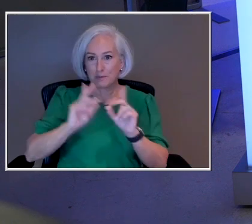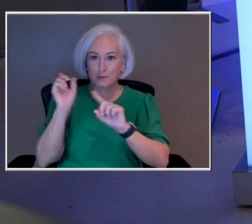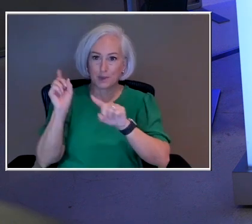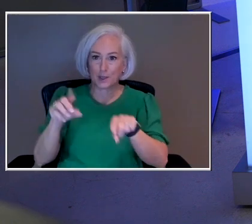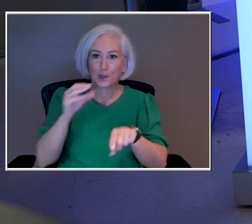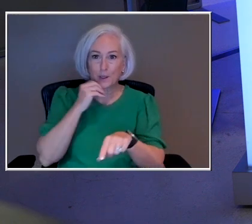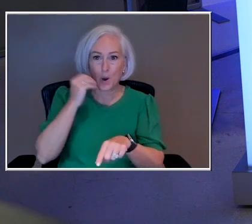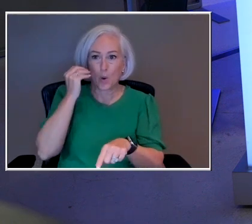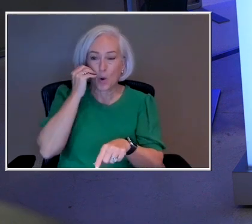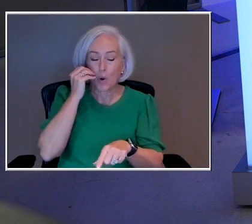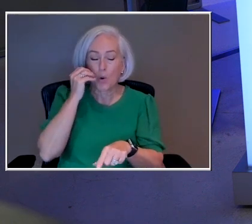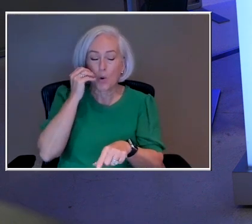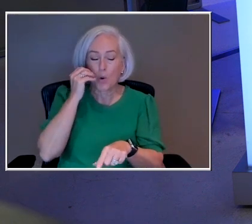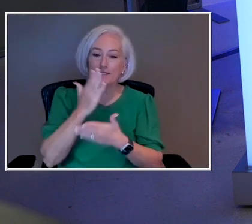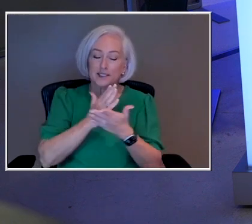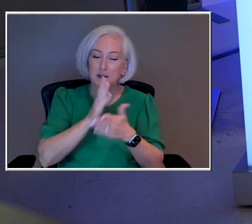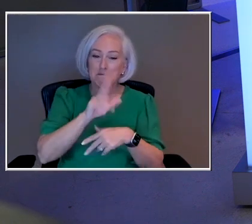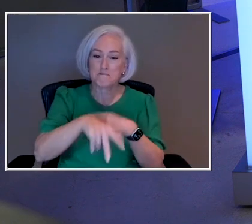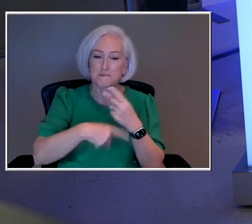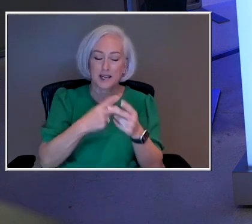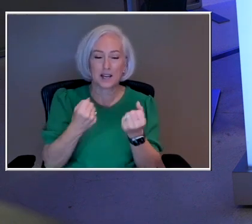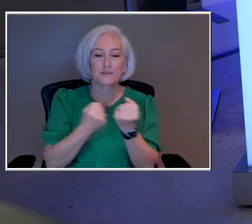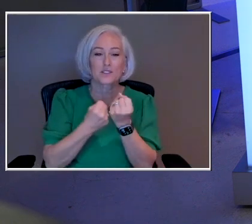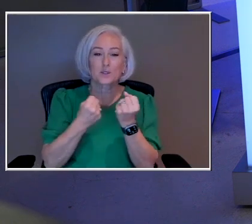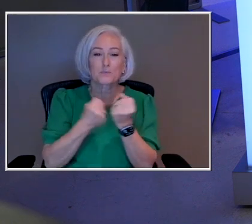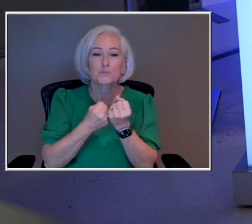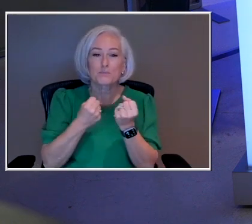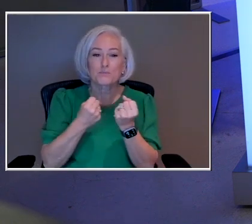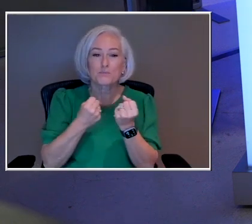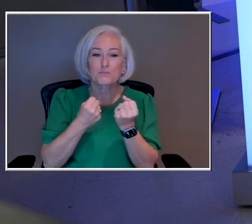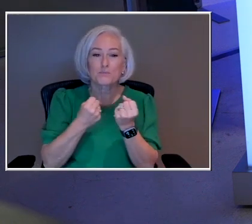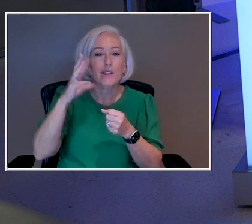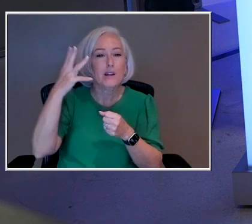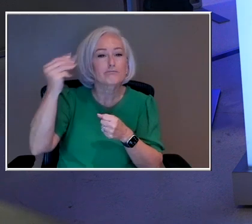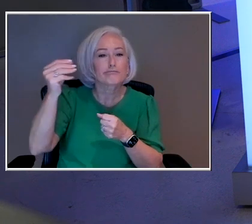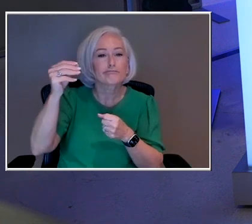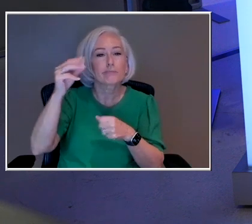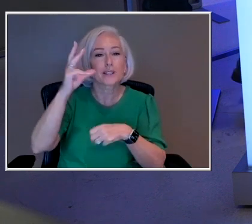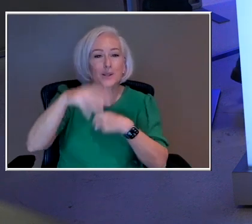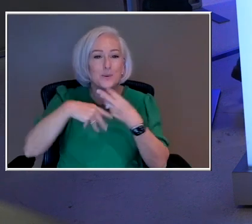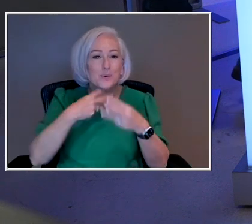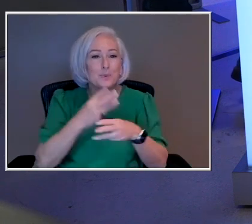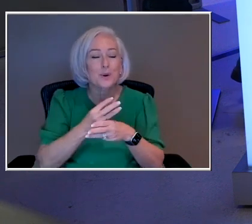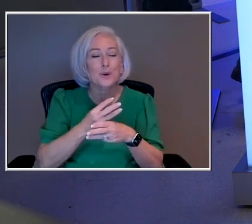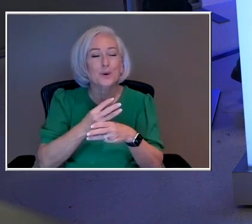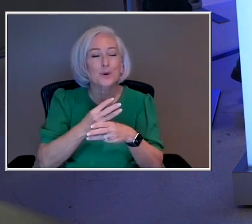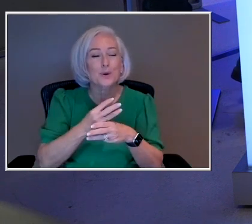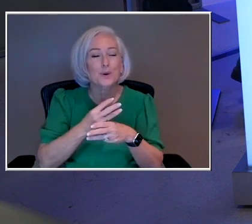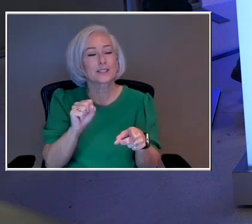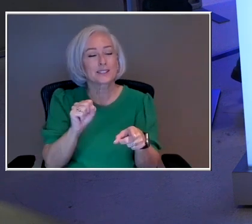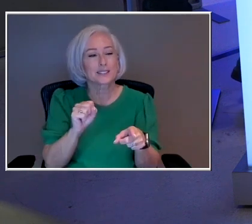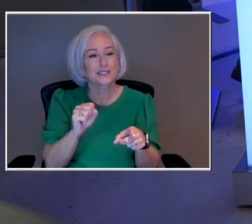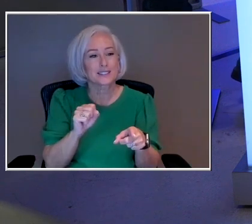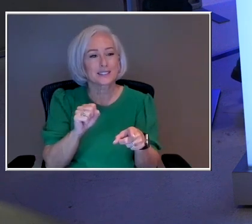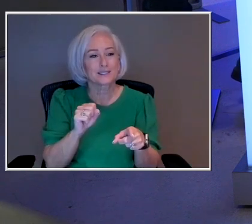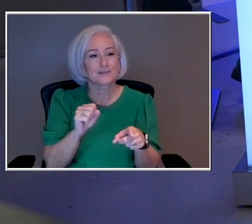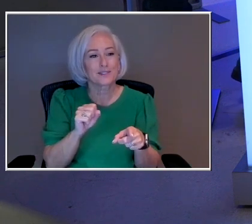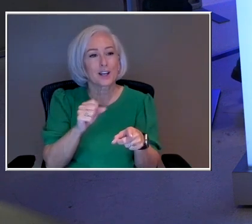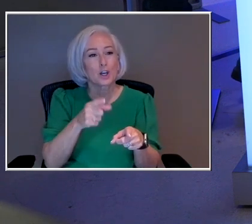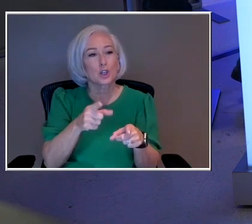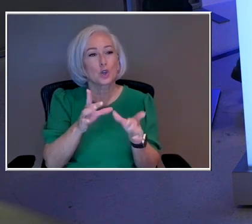type of support when they're back out in the world getting through this. So Chris, we're going to bring you back in here. And you mentioned it. I